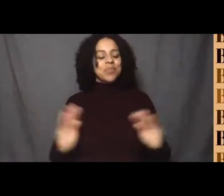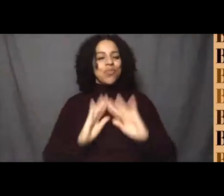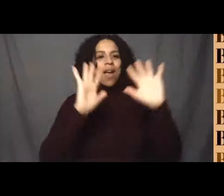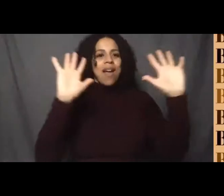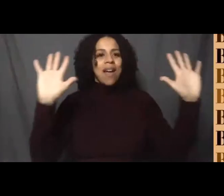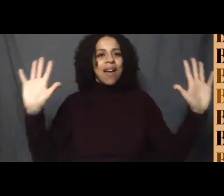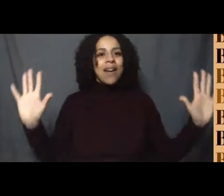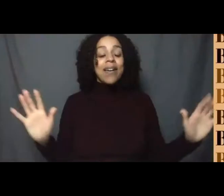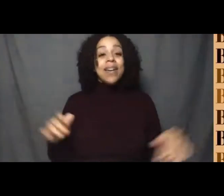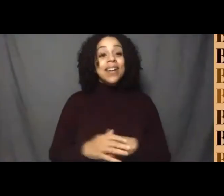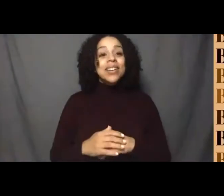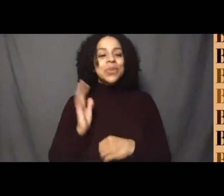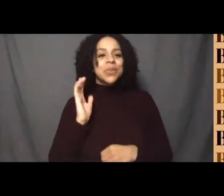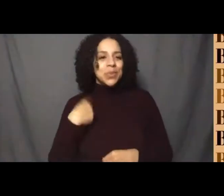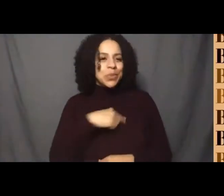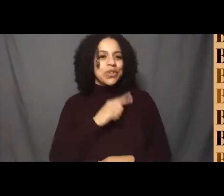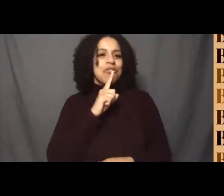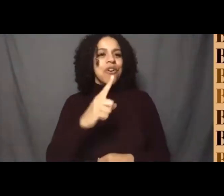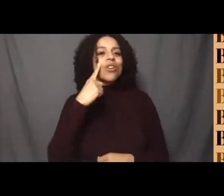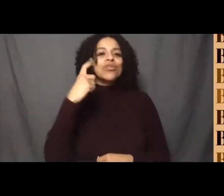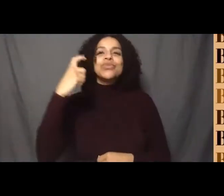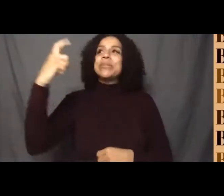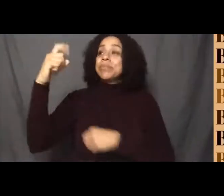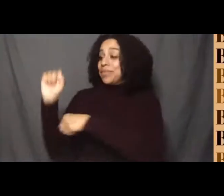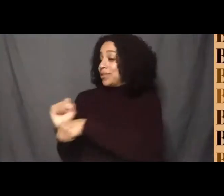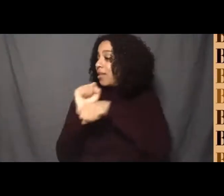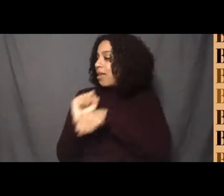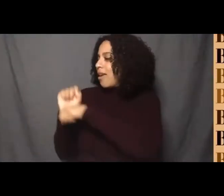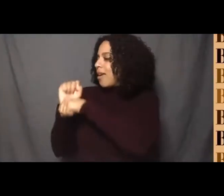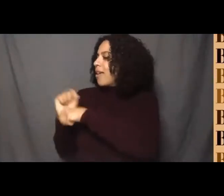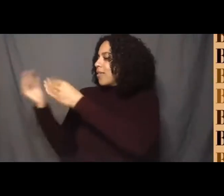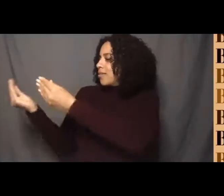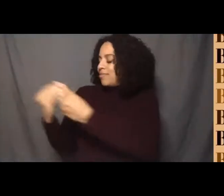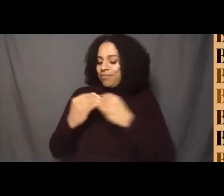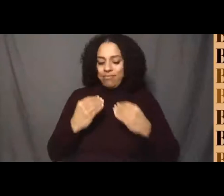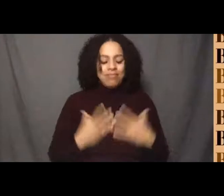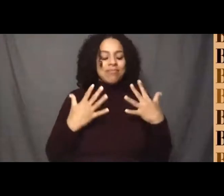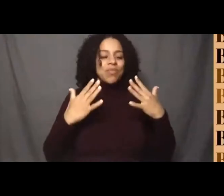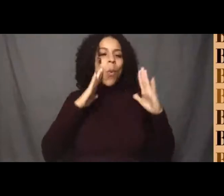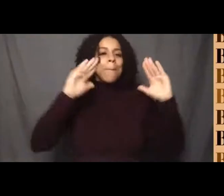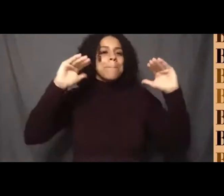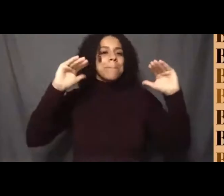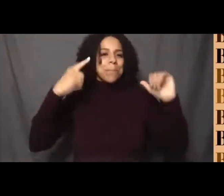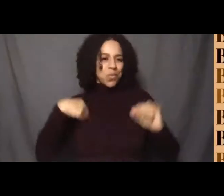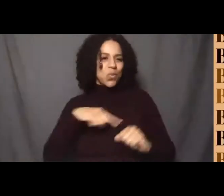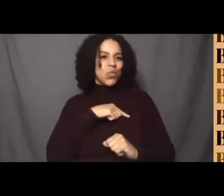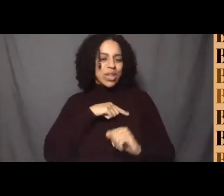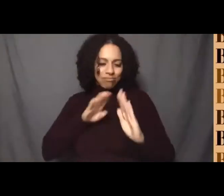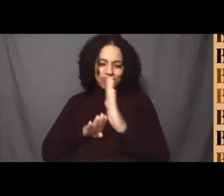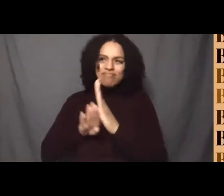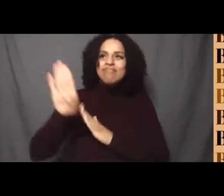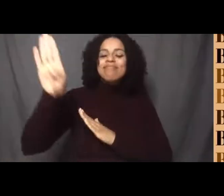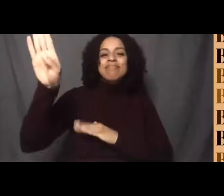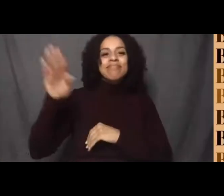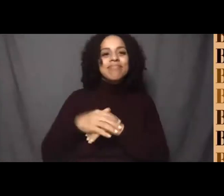dream and the hope of the slave. We rise. So thank you all again for joining us today. We're